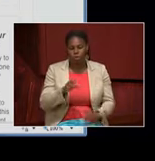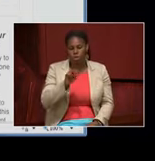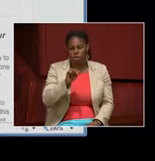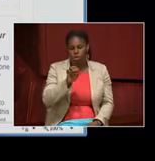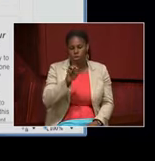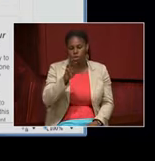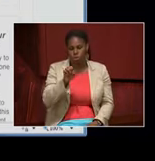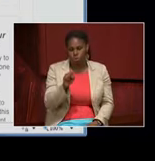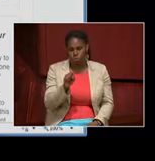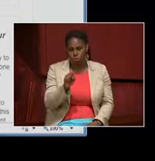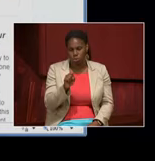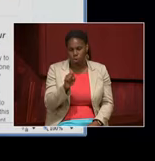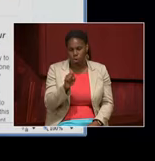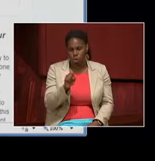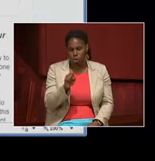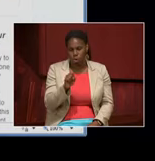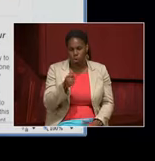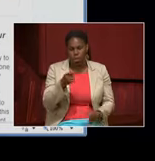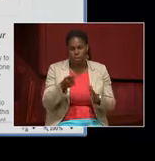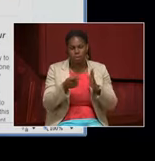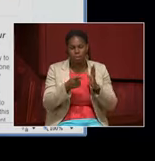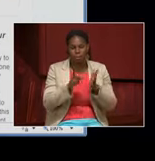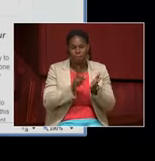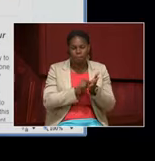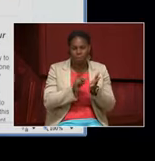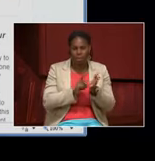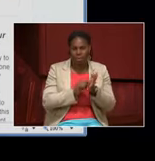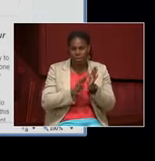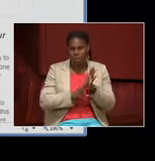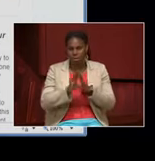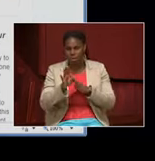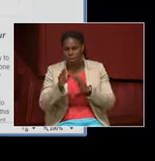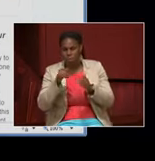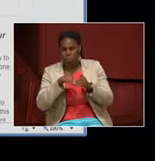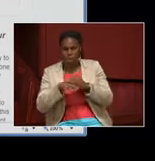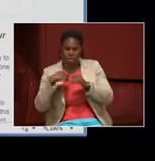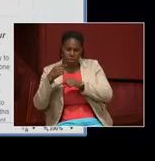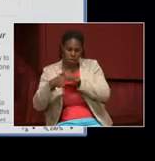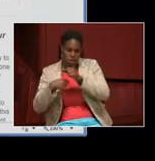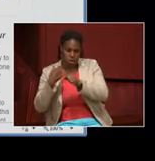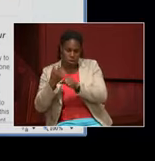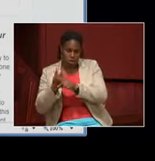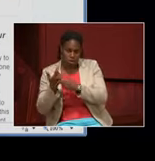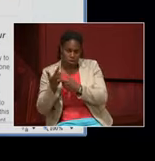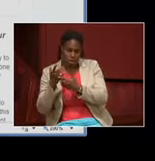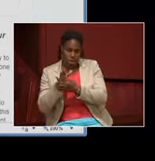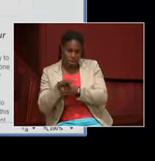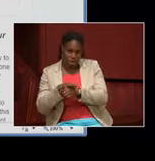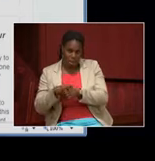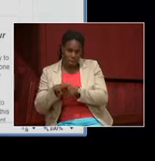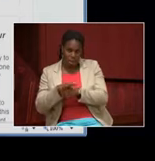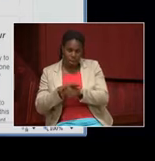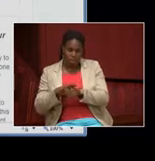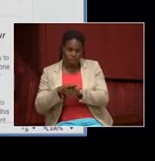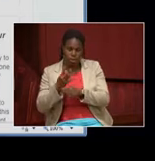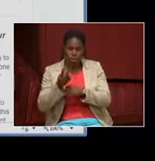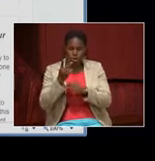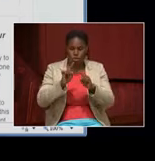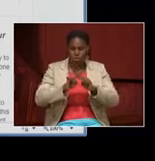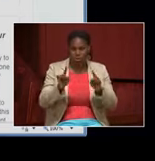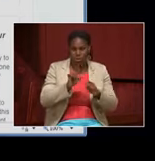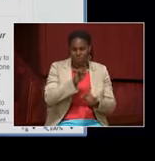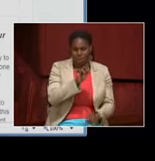a publication that was developed within the genealogy area, and there are two different links to